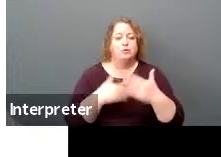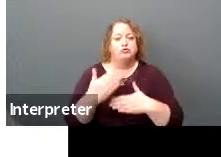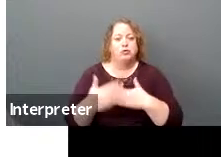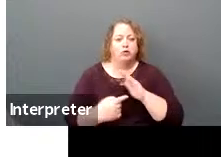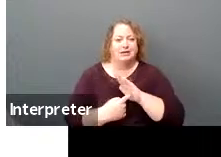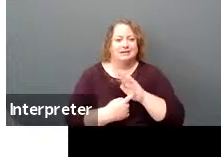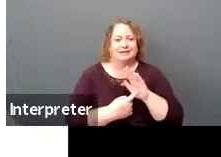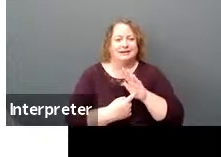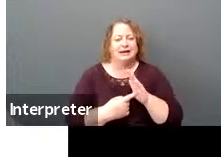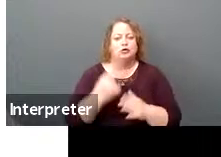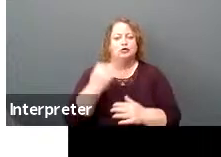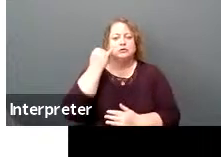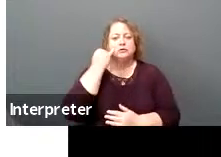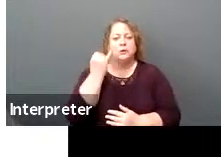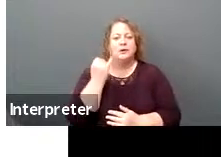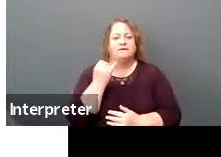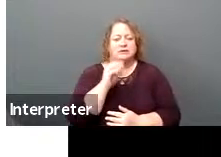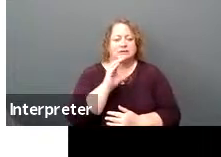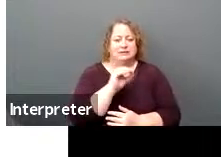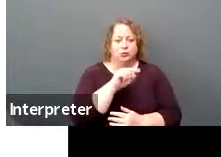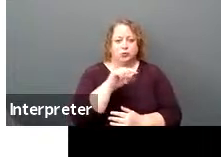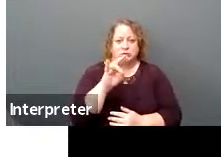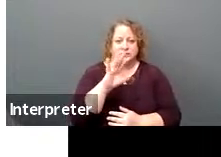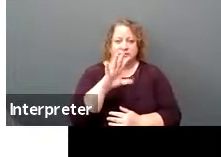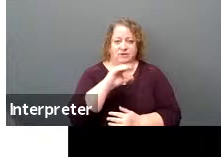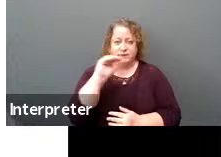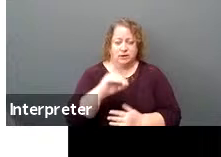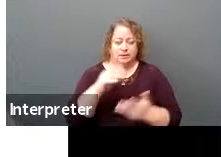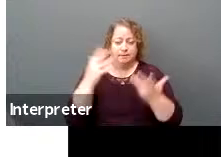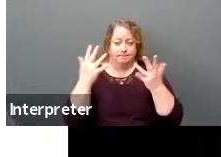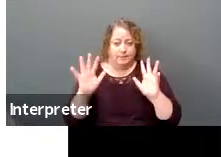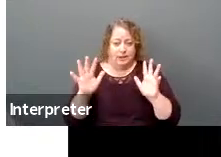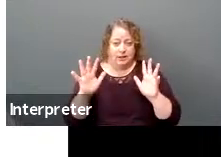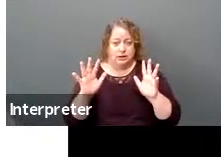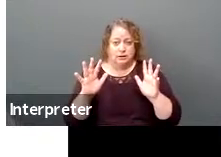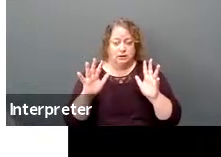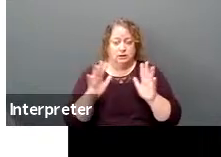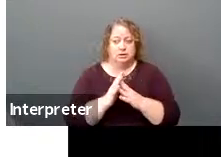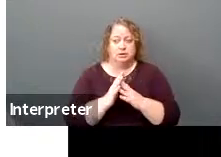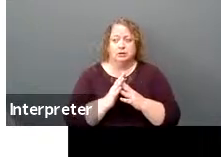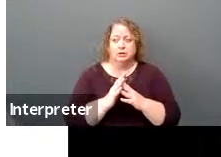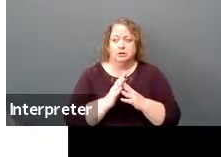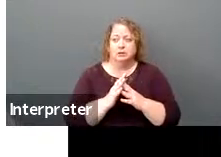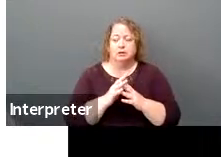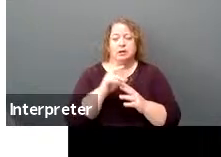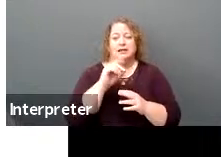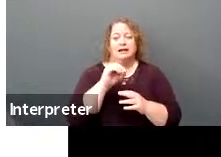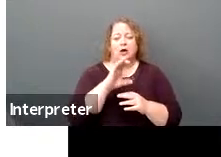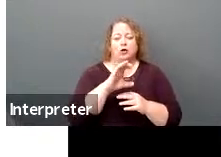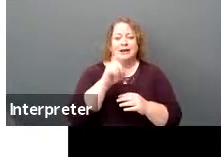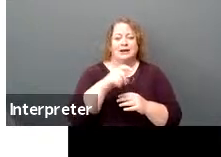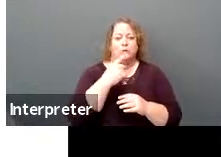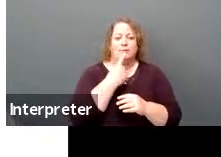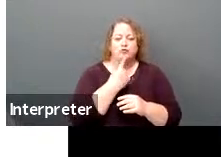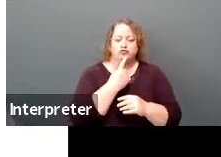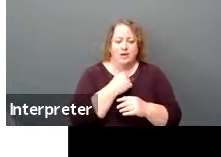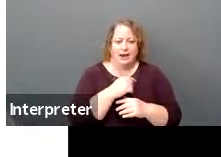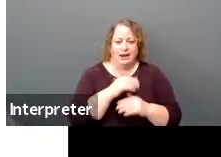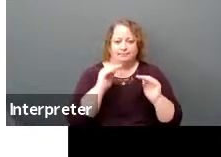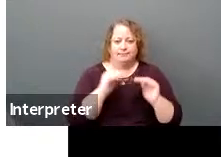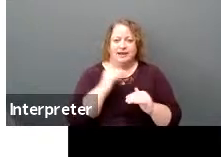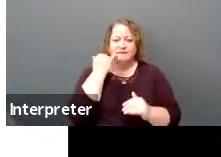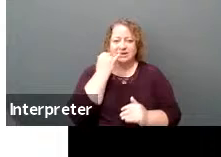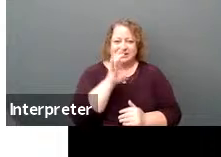indicators. So if it is 0 to 75% complete, the document needed will be in red. If